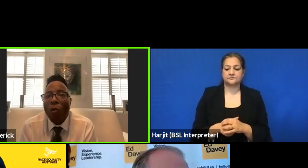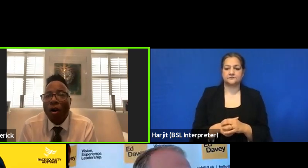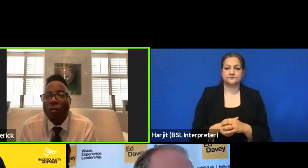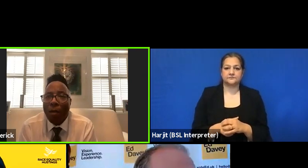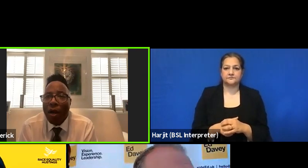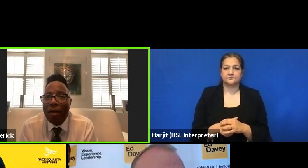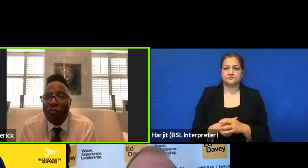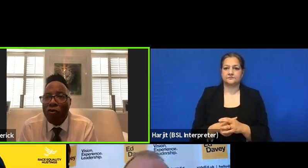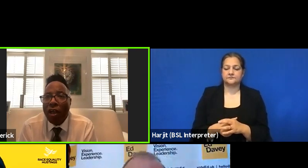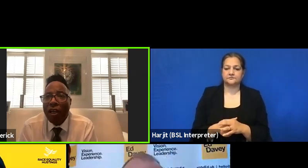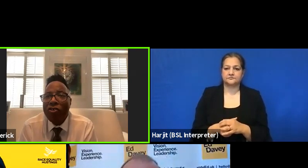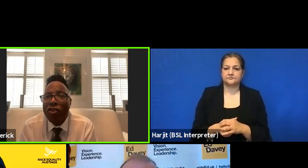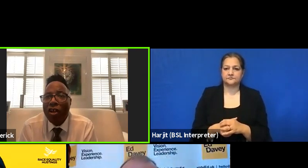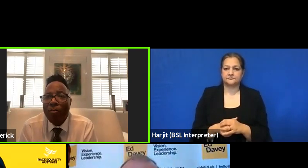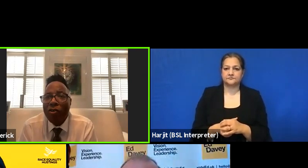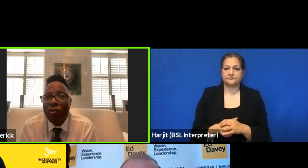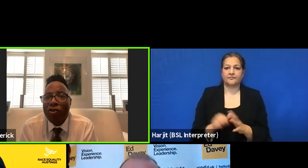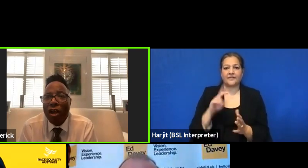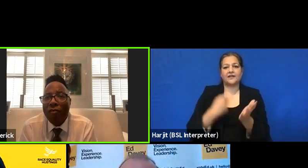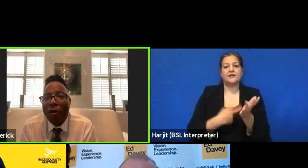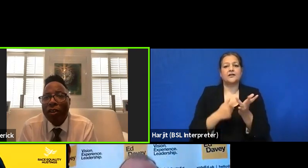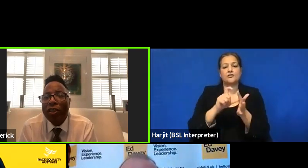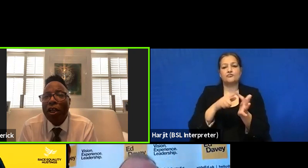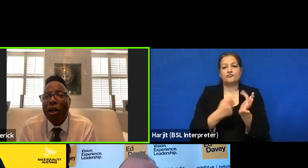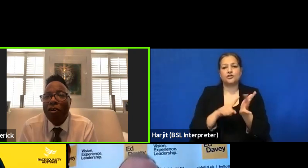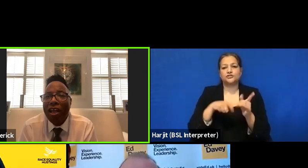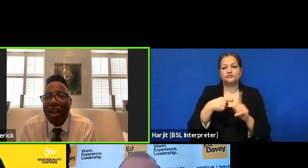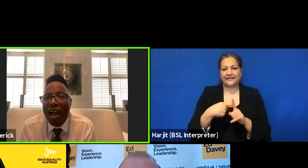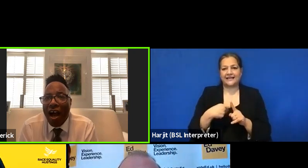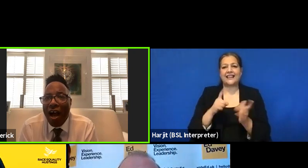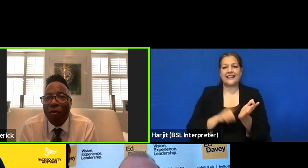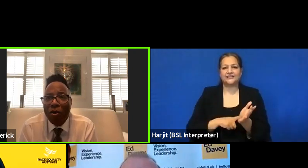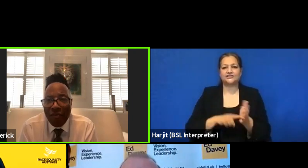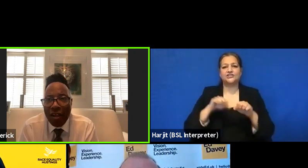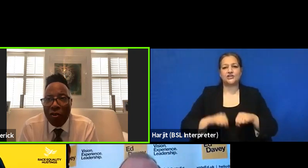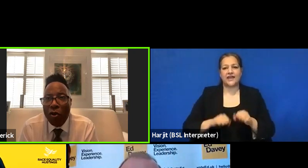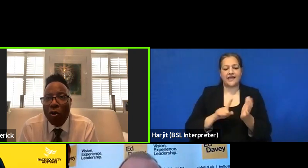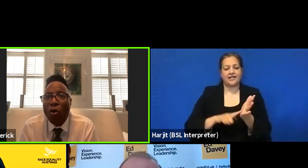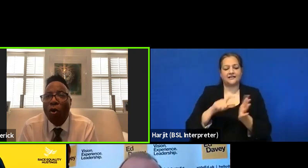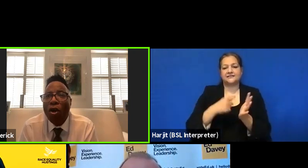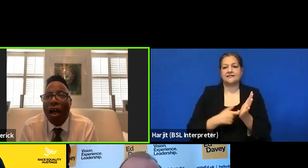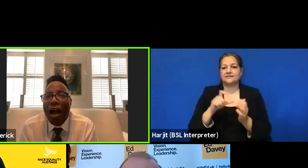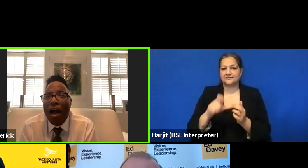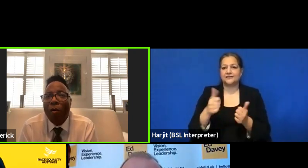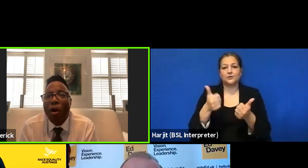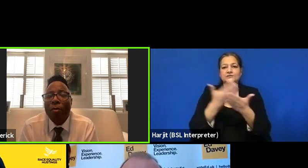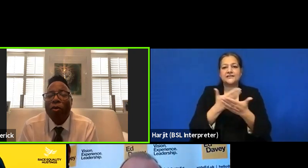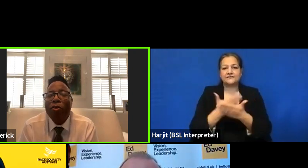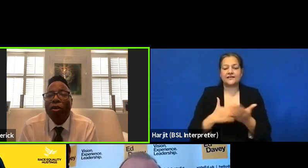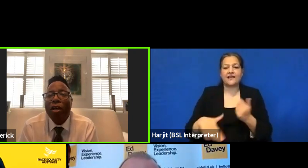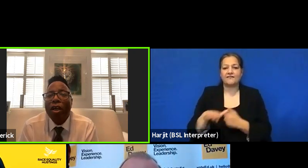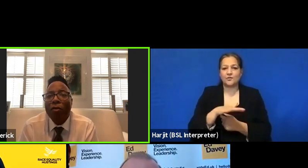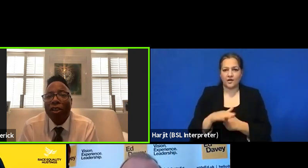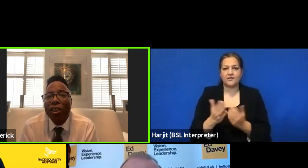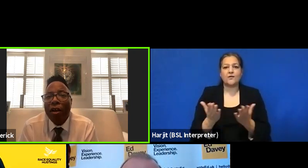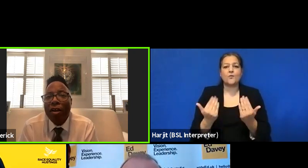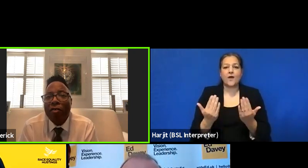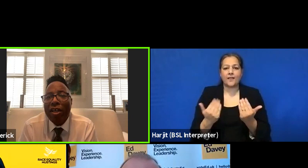Um, my name is Roderick Lynch, and I'm the chair of LDCRE. Good evening to you all, and I welcome you to